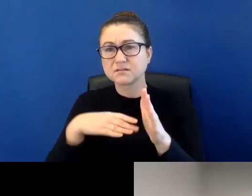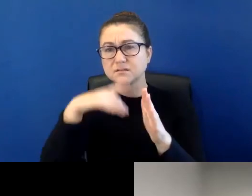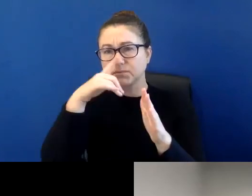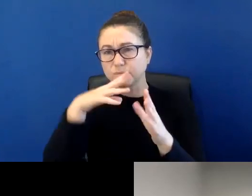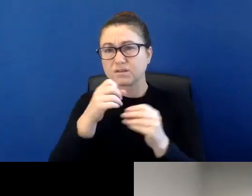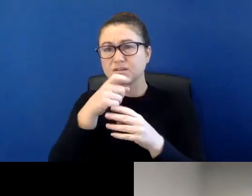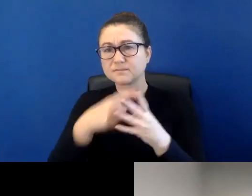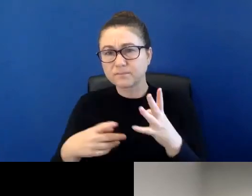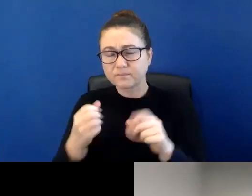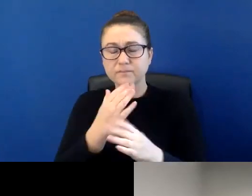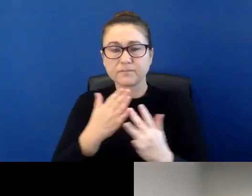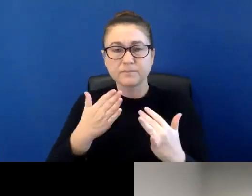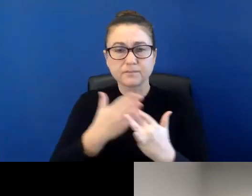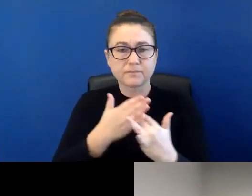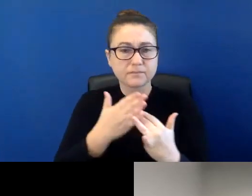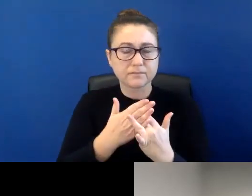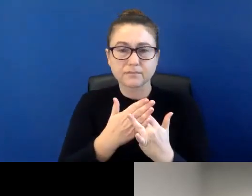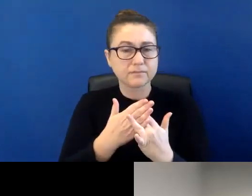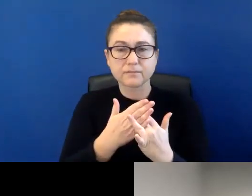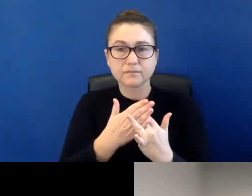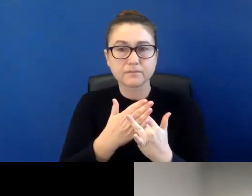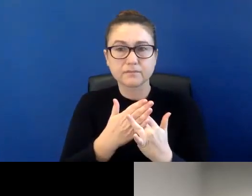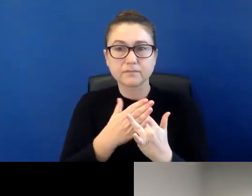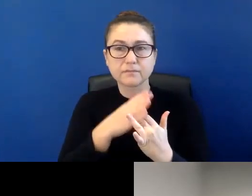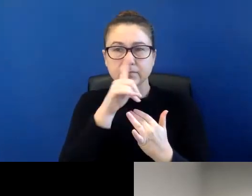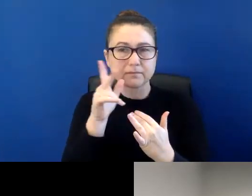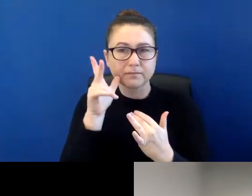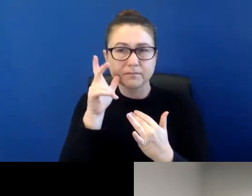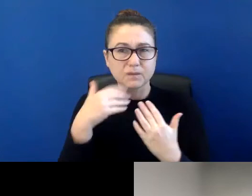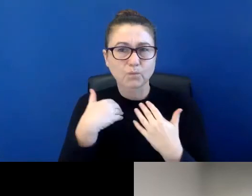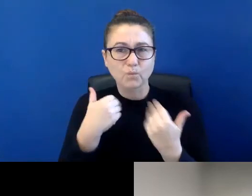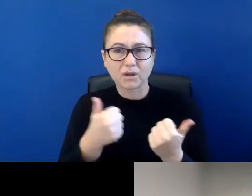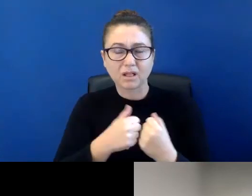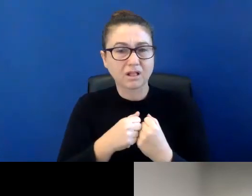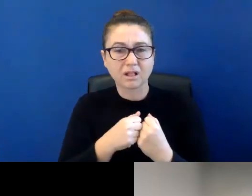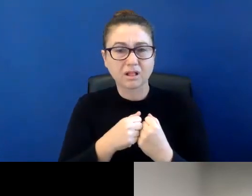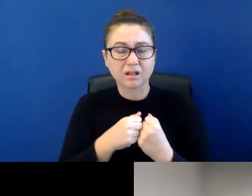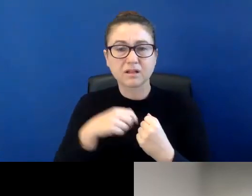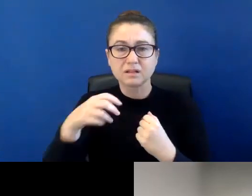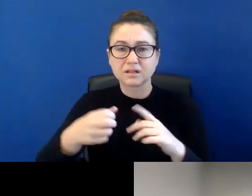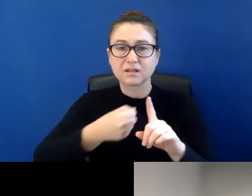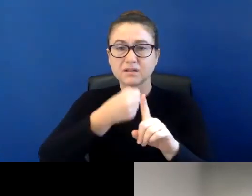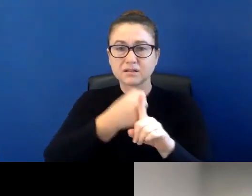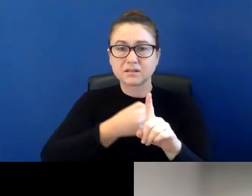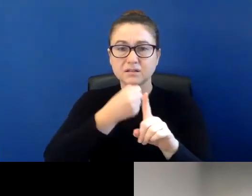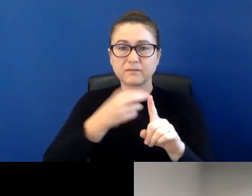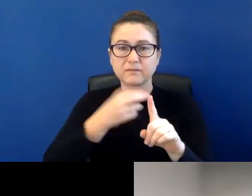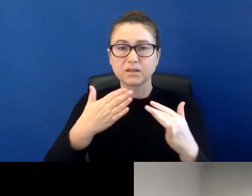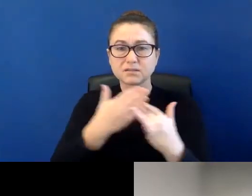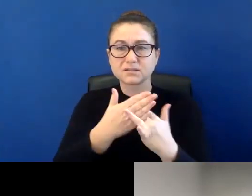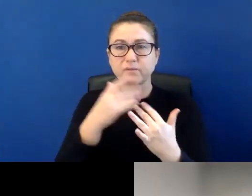Sean is a role model for others with disability in relation to how he advocates for accessibility in all